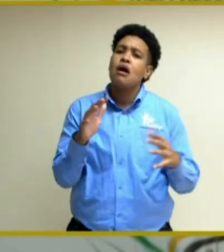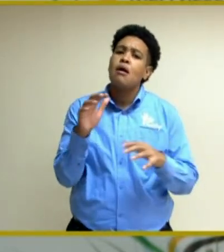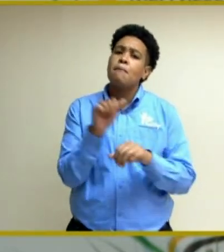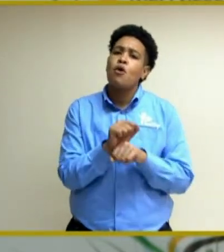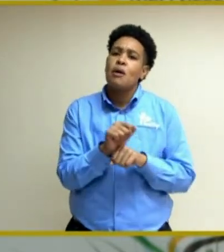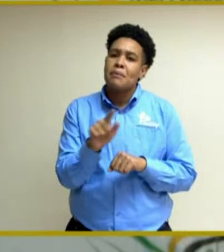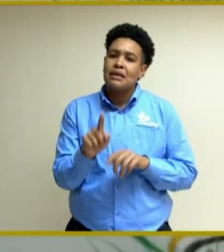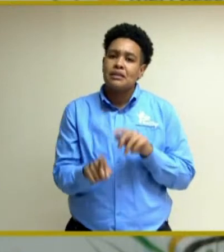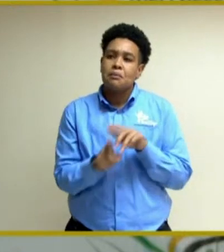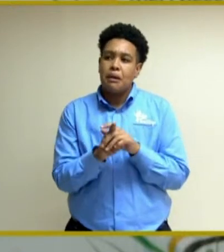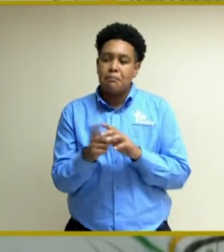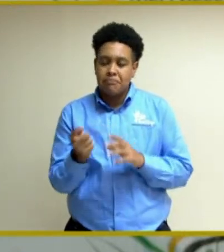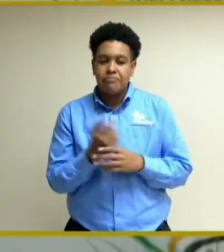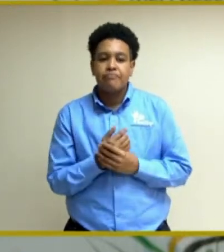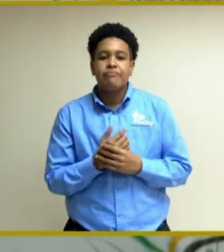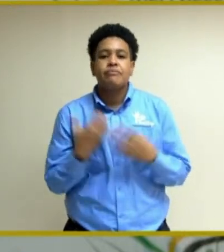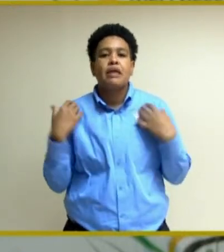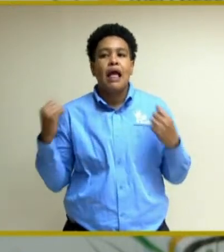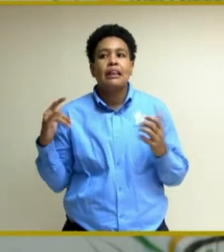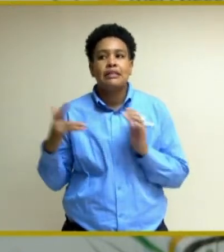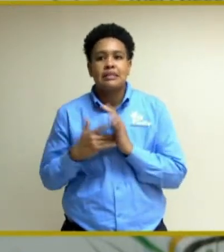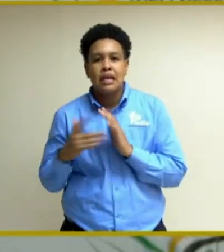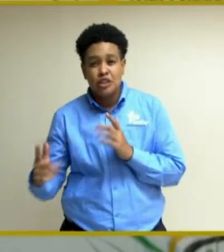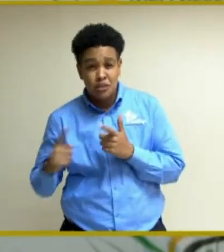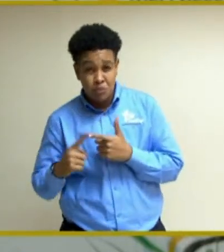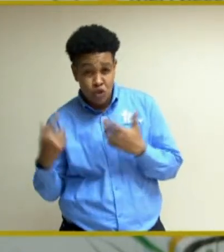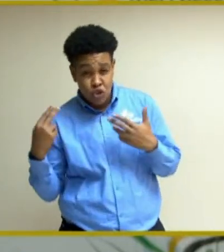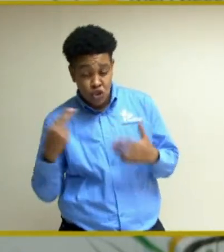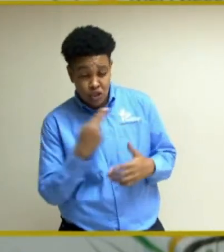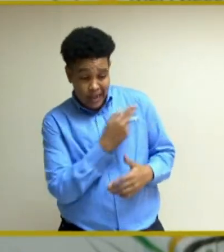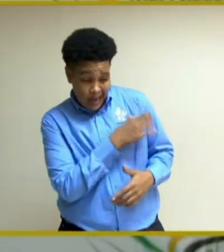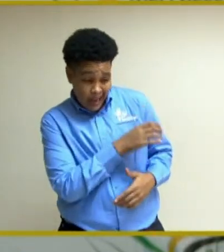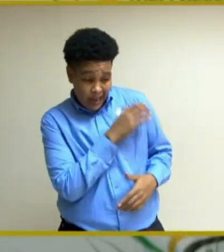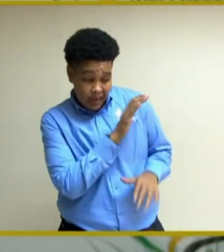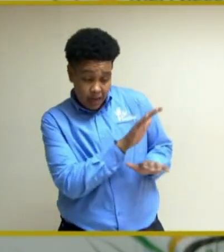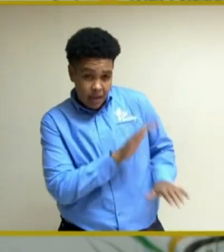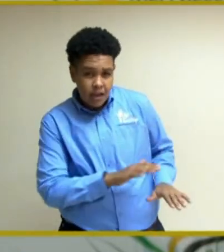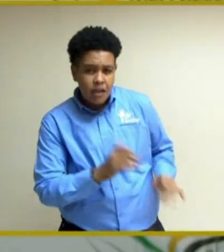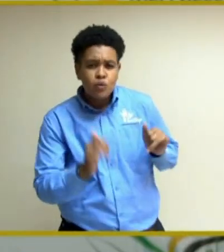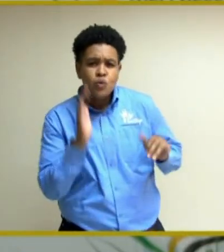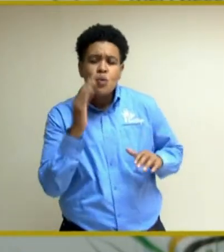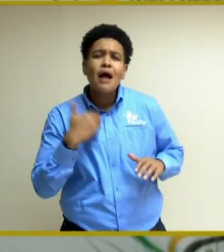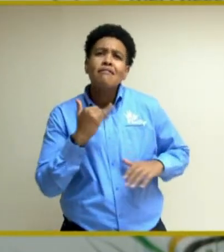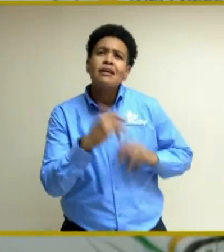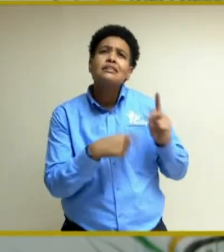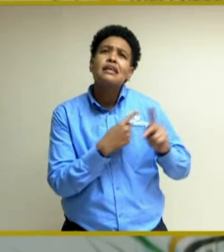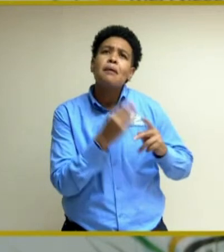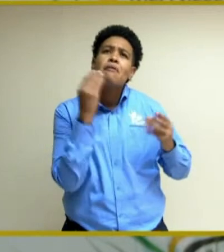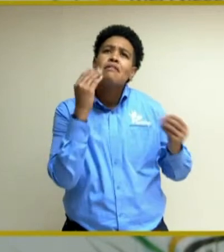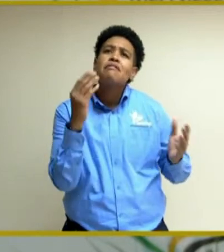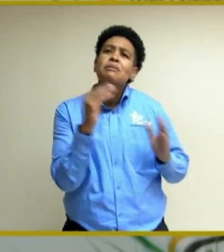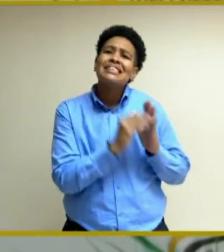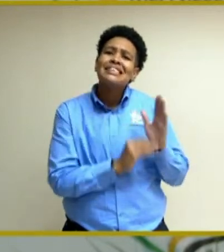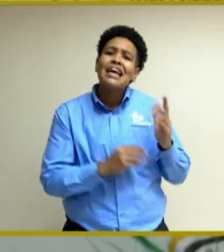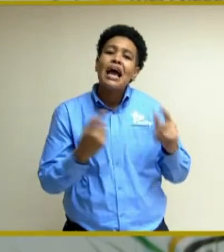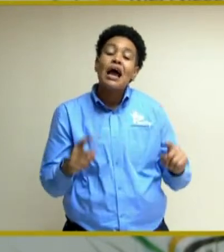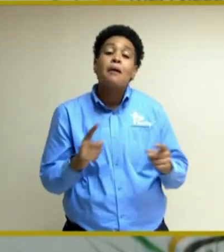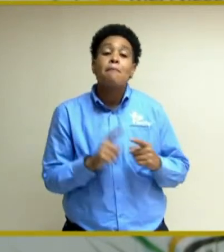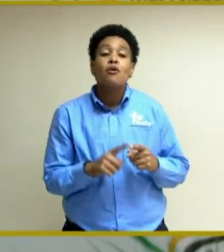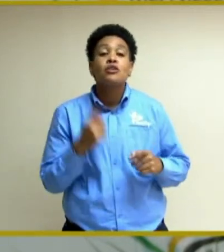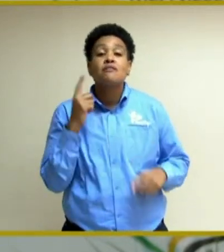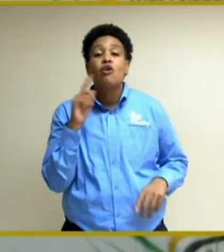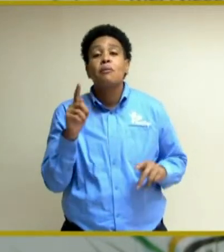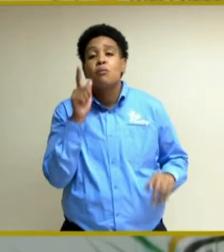appointment. The health centers and the clinics that will have that kind of database. And even for